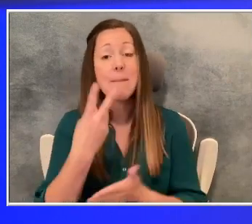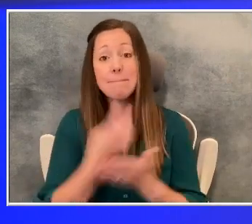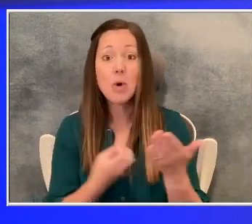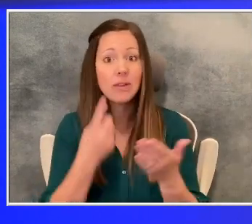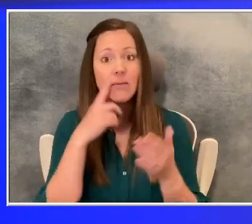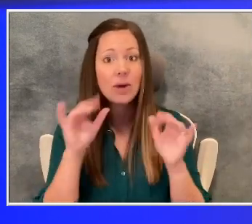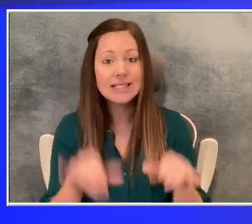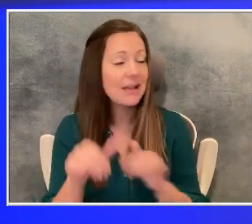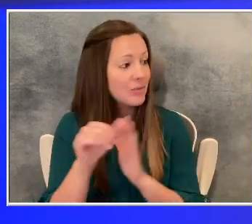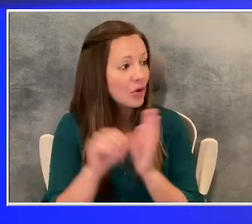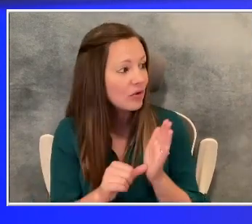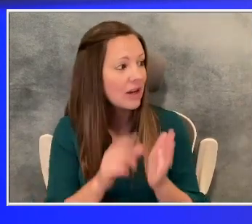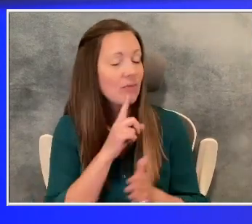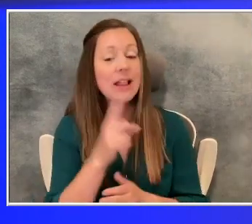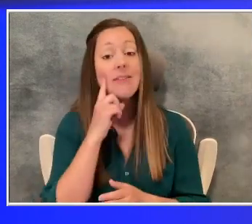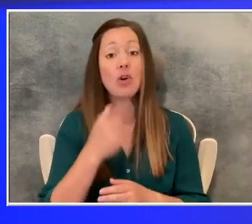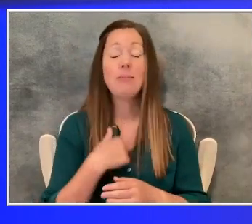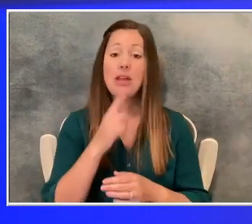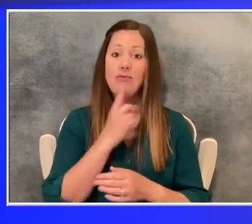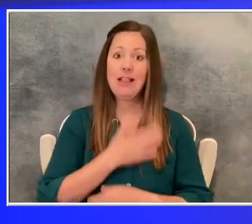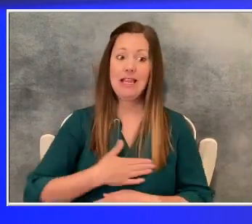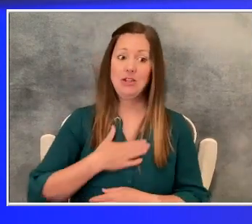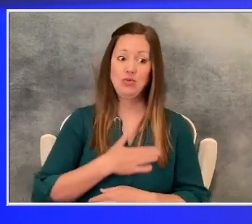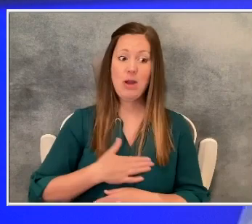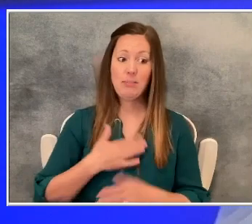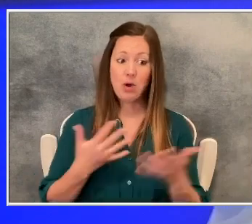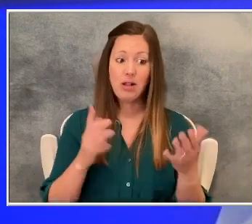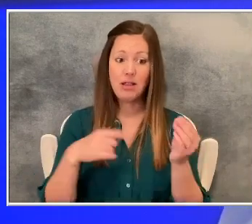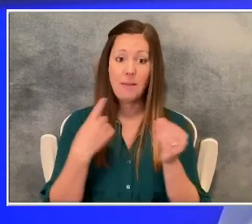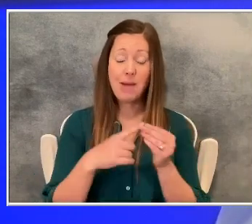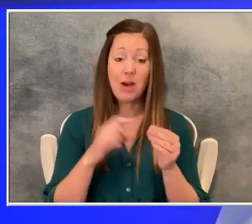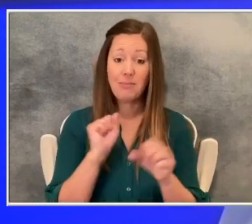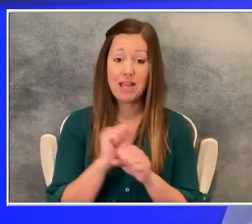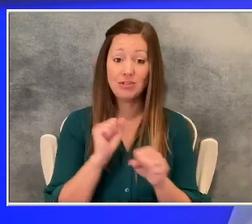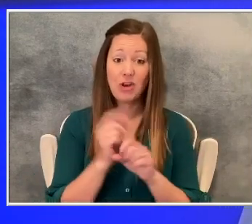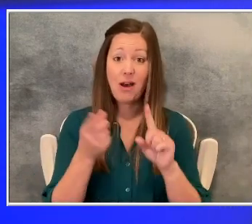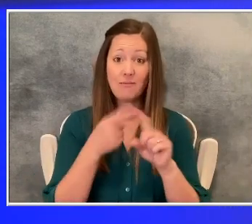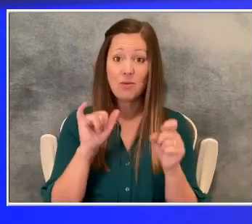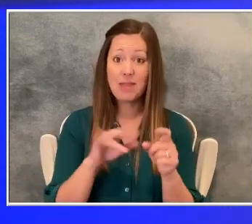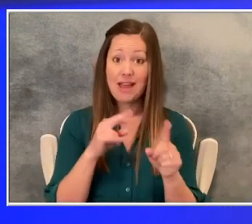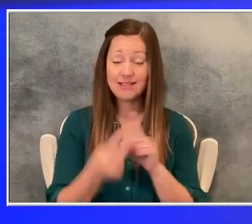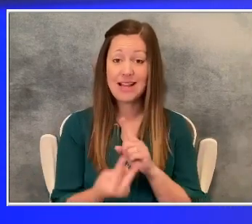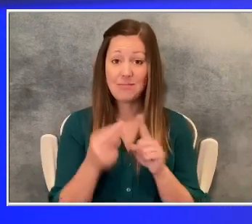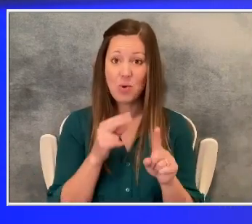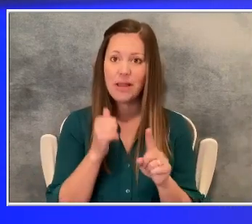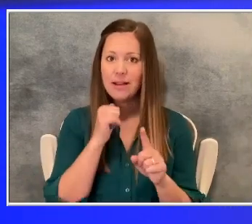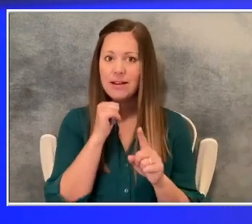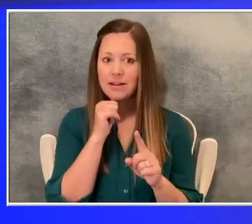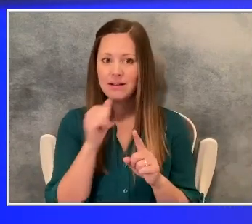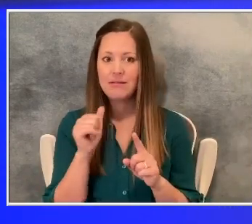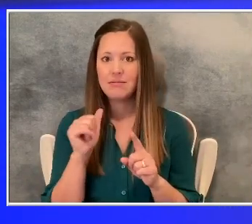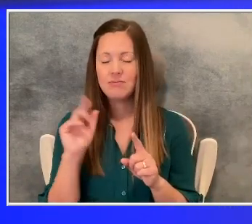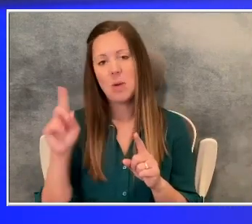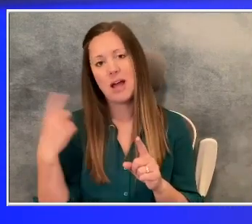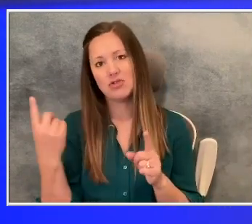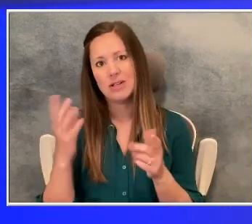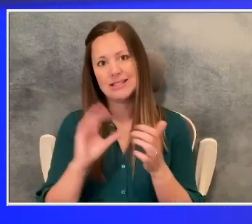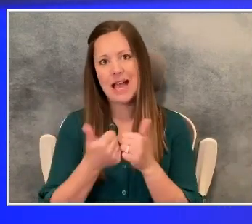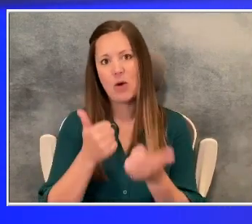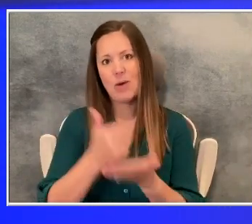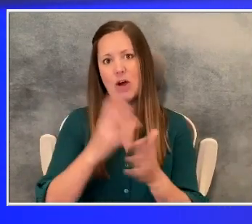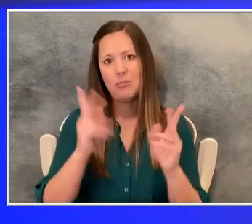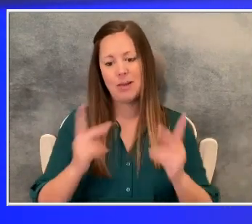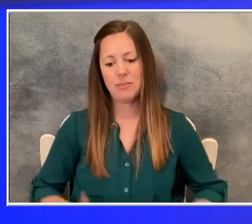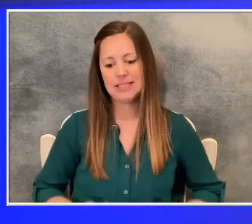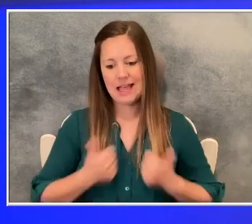think for me, what's really enjoyable about my job from just that standpoint, not just how I make people's lives better or help them with whatever